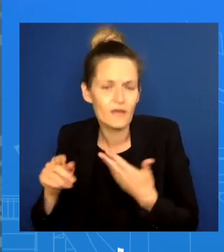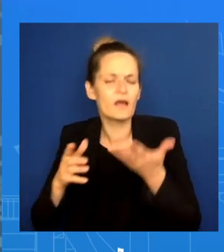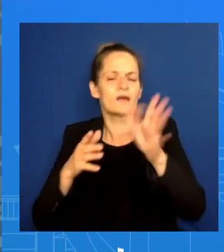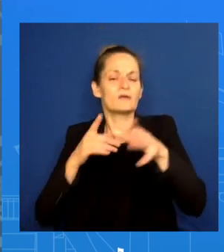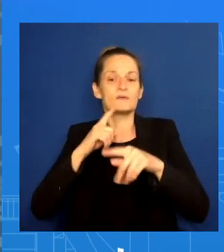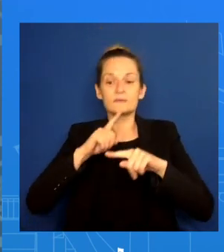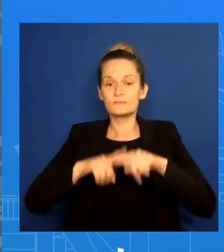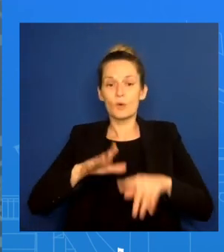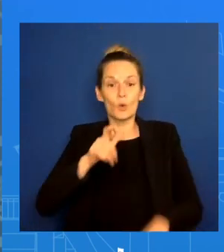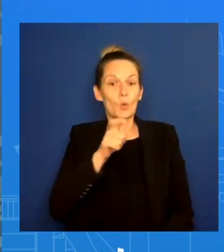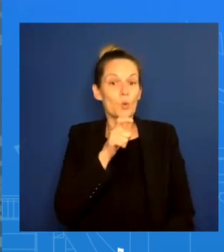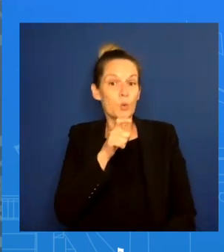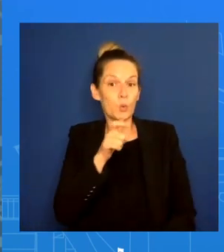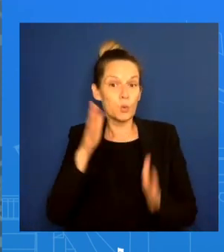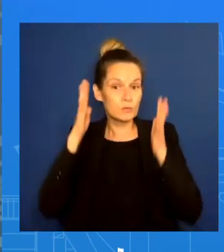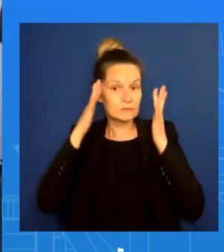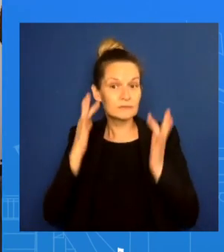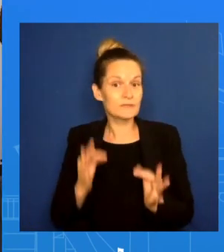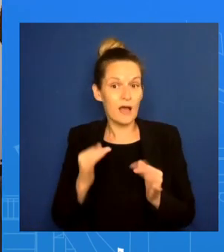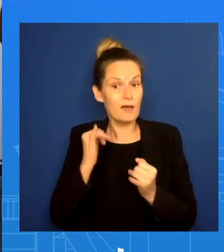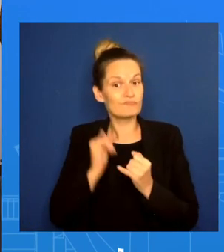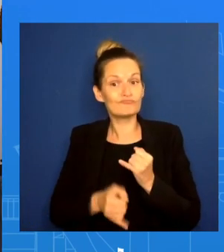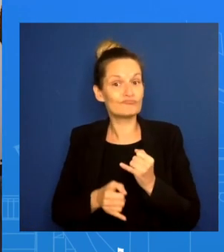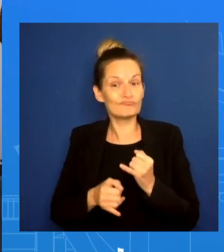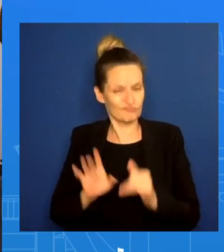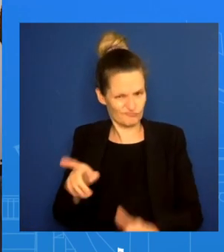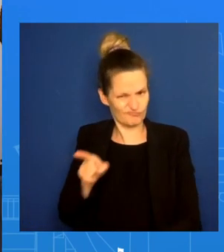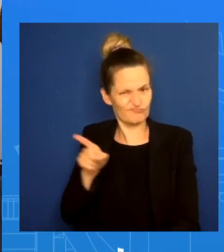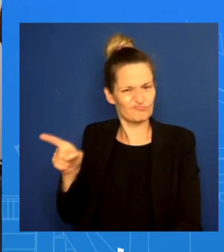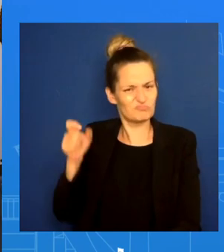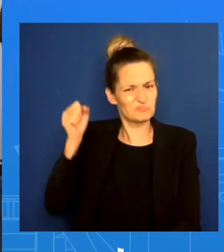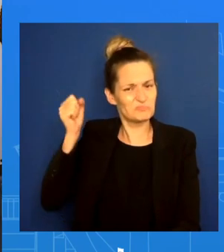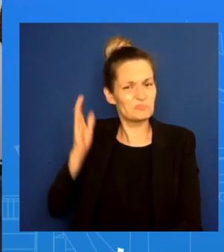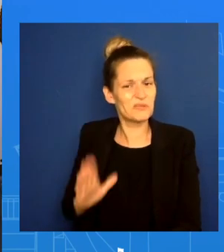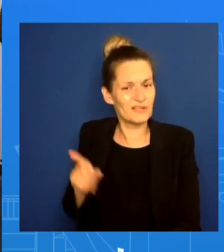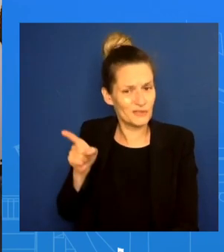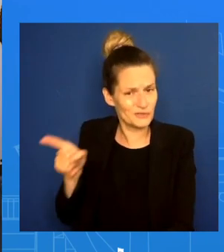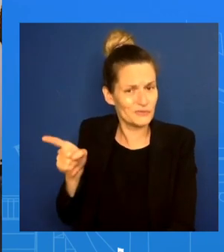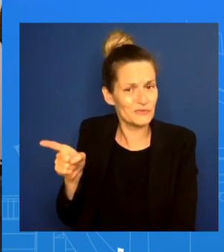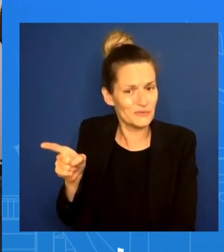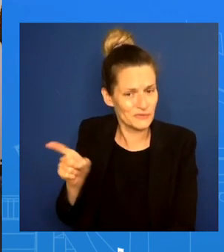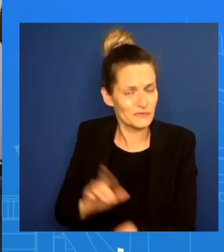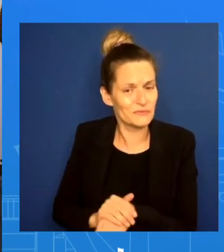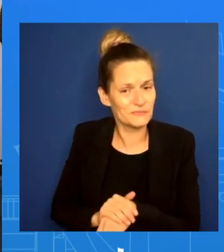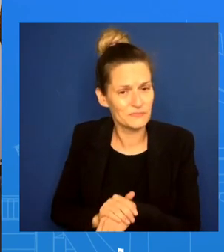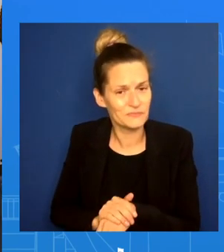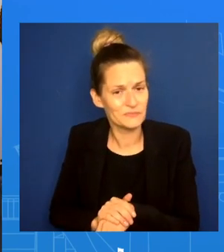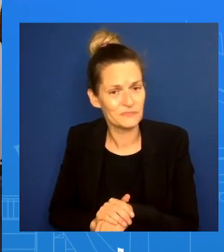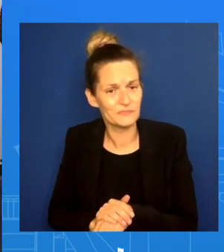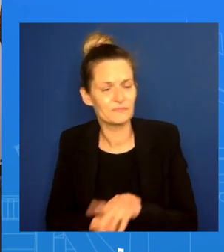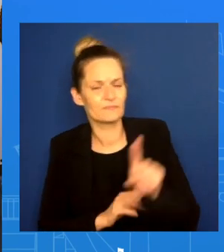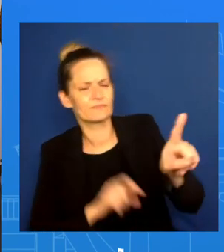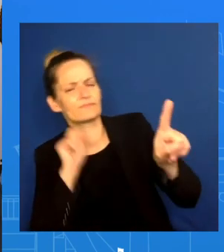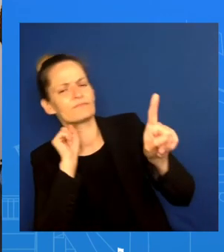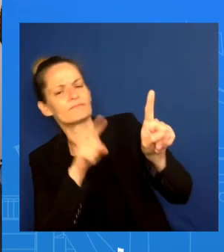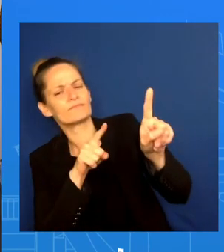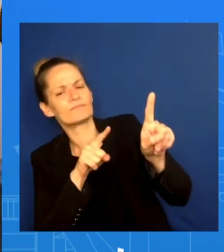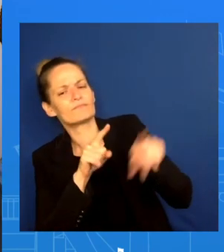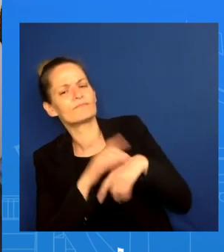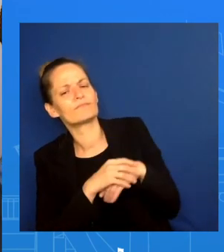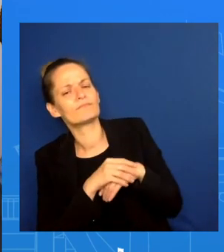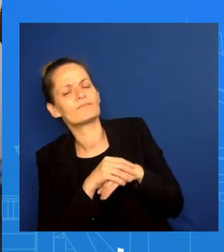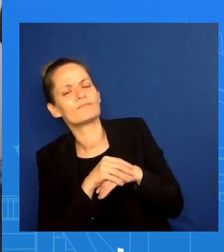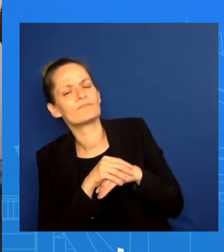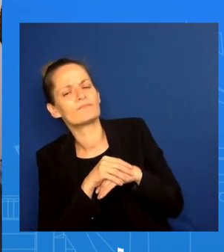In Europe, they are talking about conserving natural gas for fear of Russia cutting off supplies this winter. They're developing